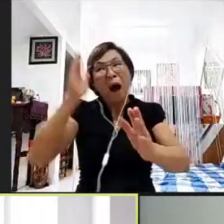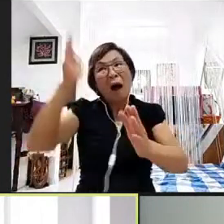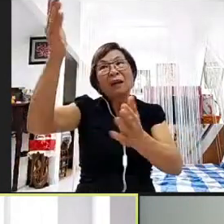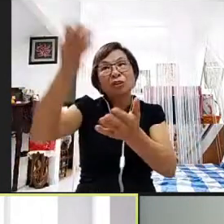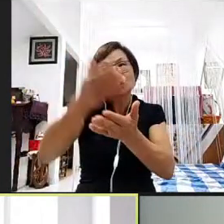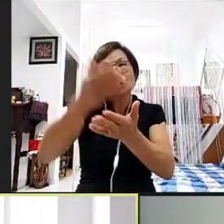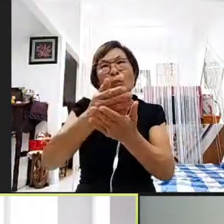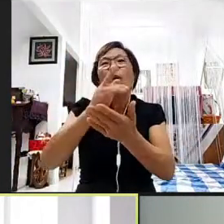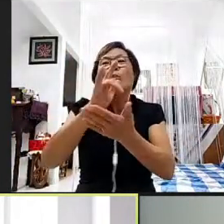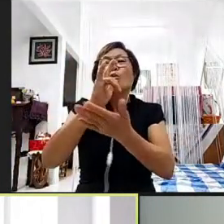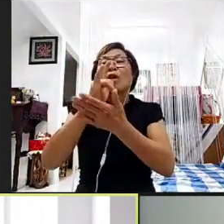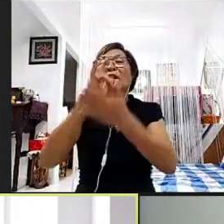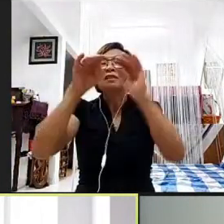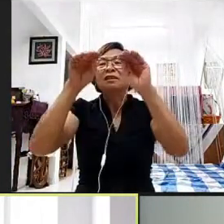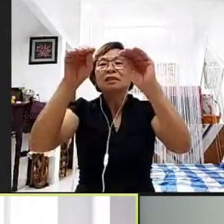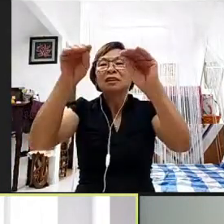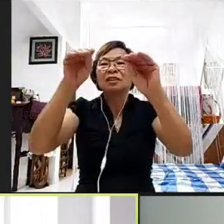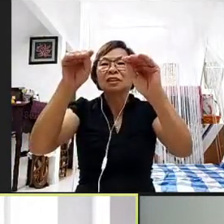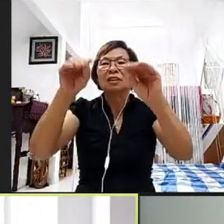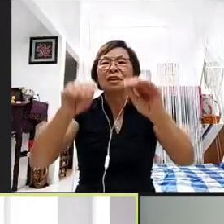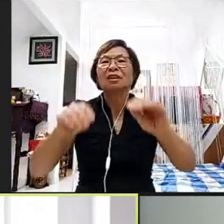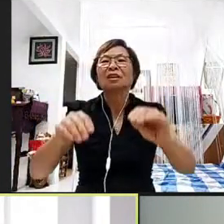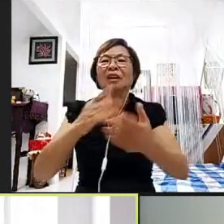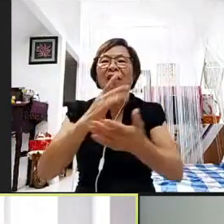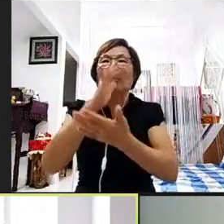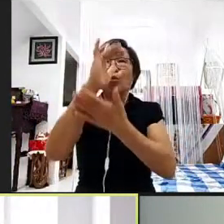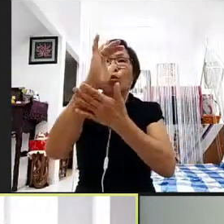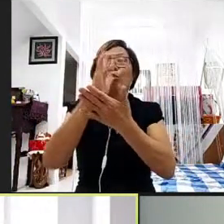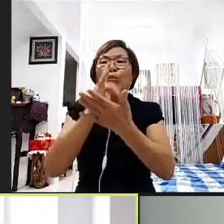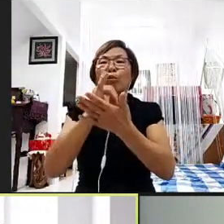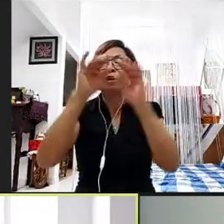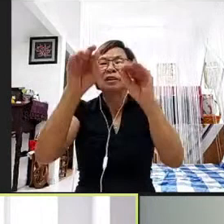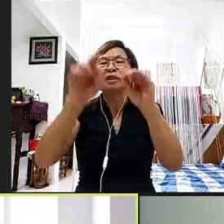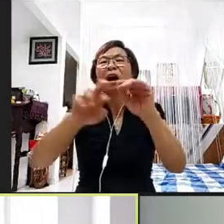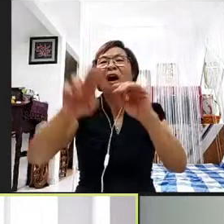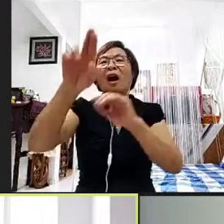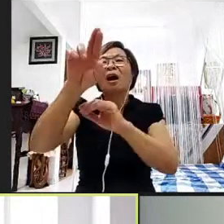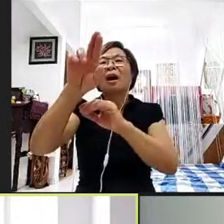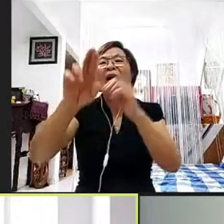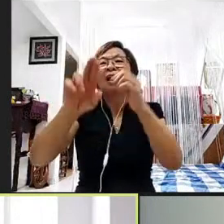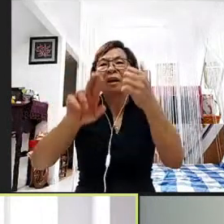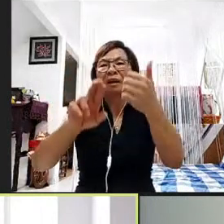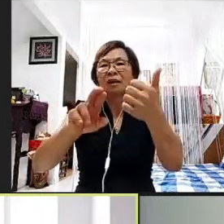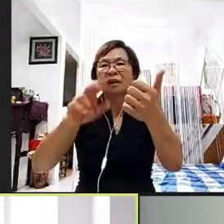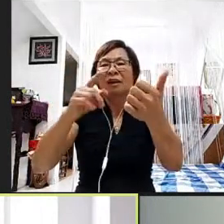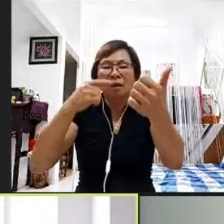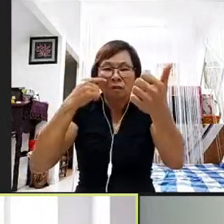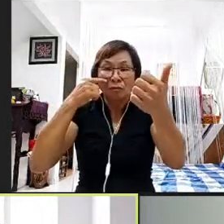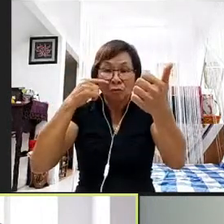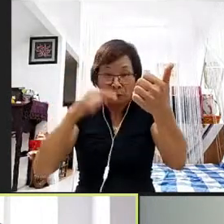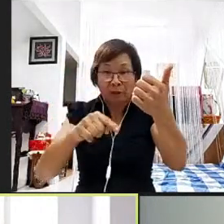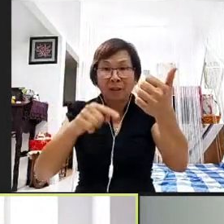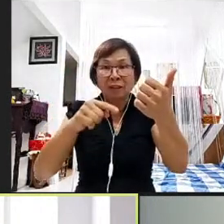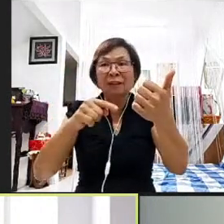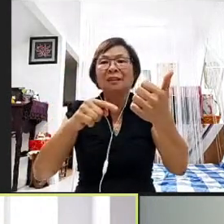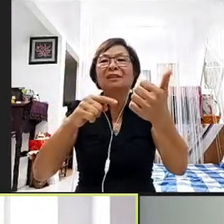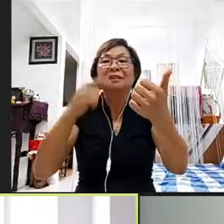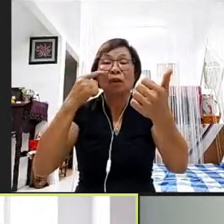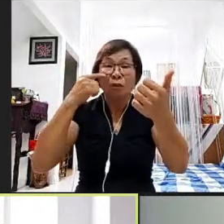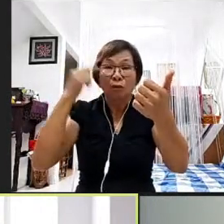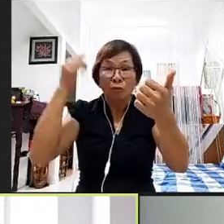of anicca, impermanent. R, rain. R for recognize stress. A